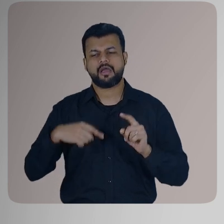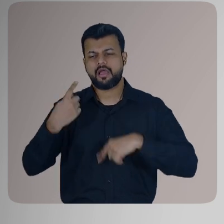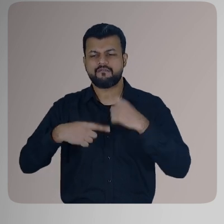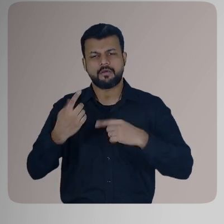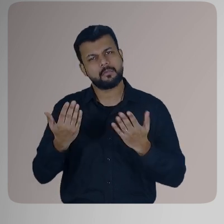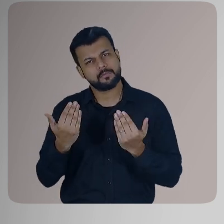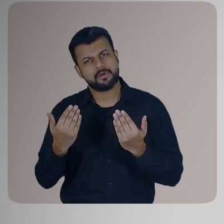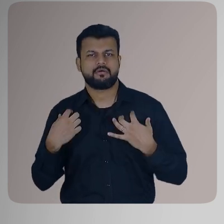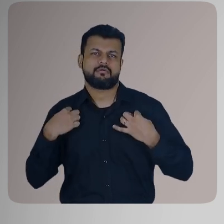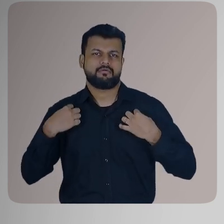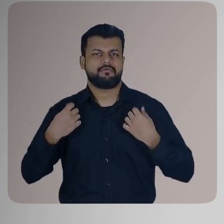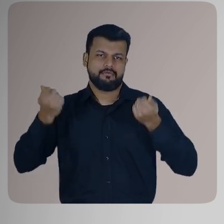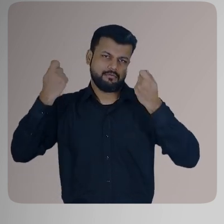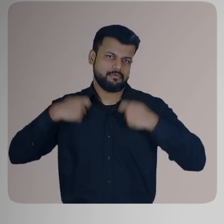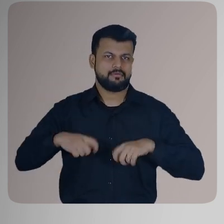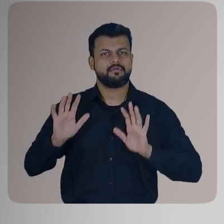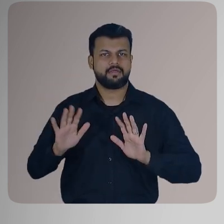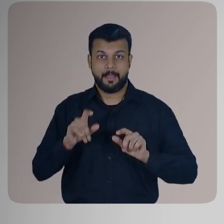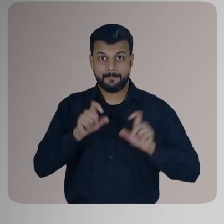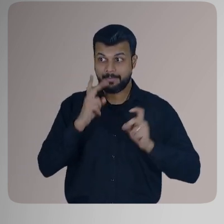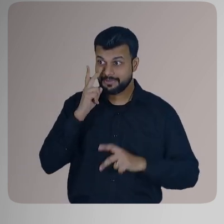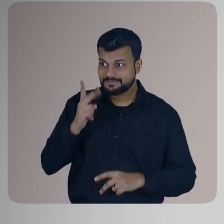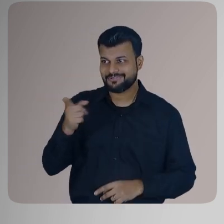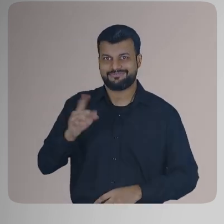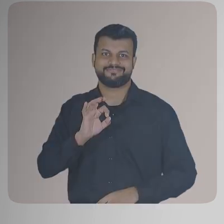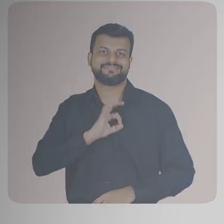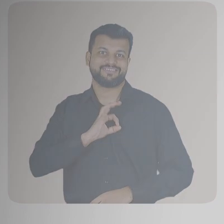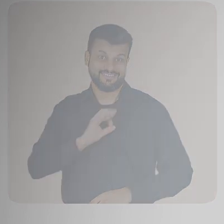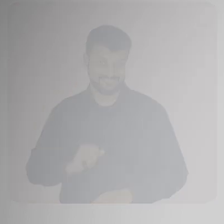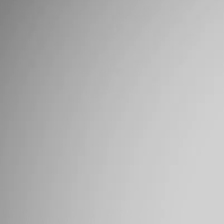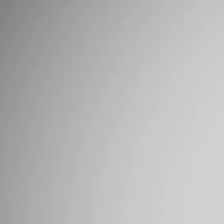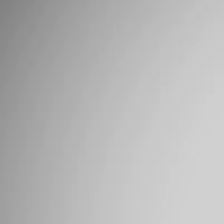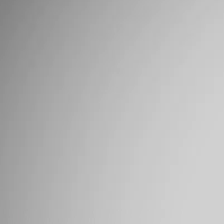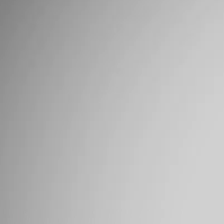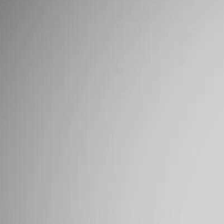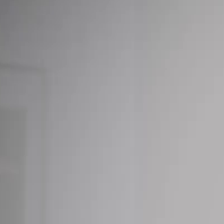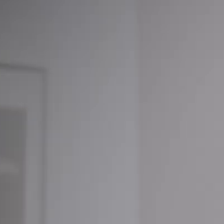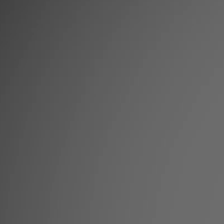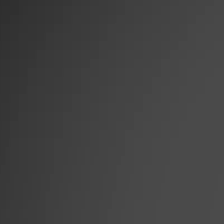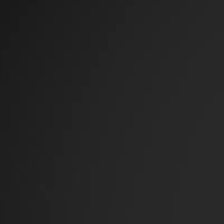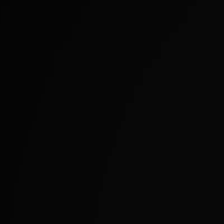and simplicity over opulence, making her more relatable and approachable.